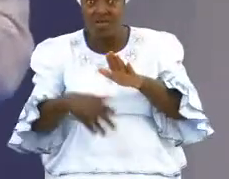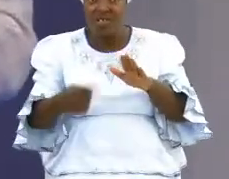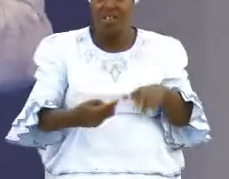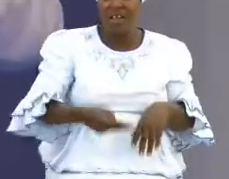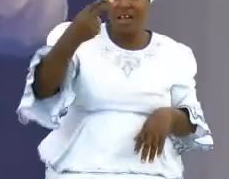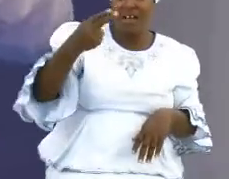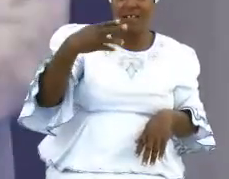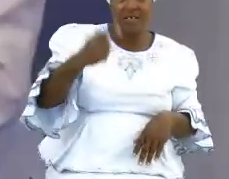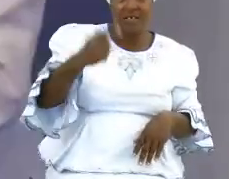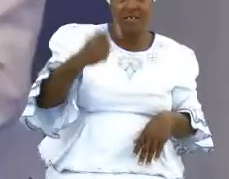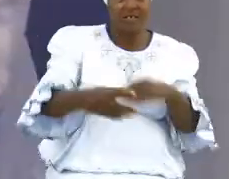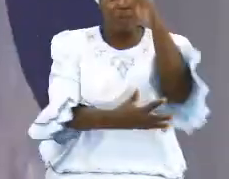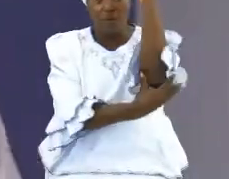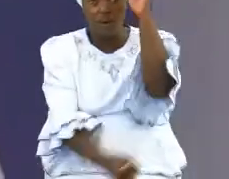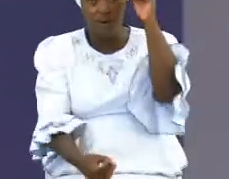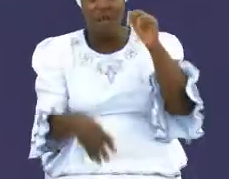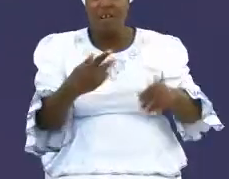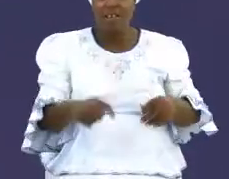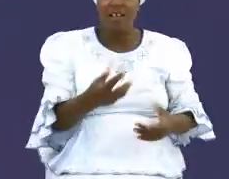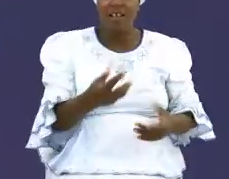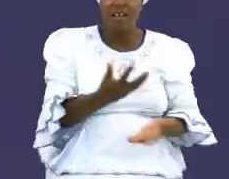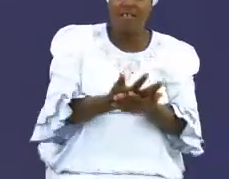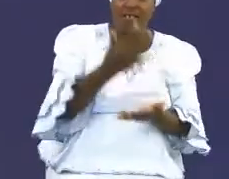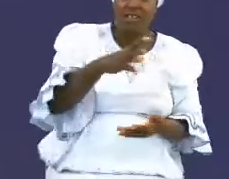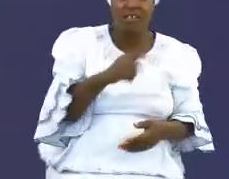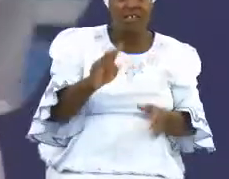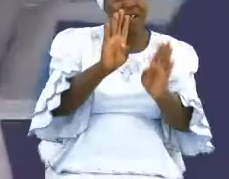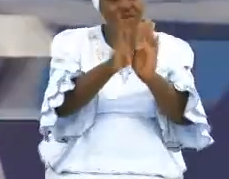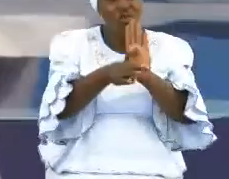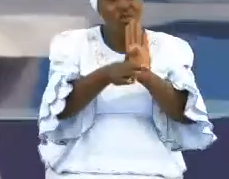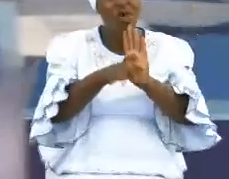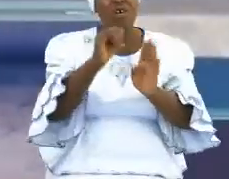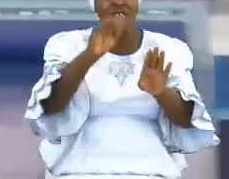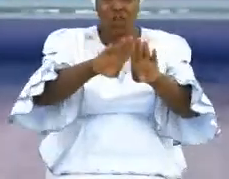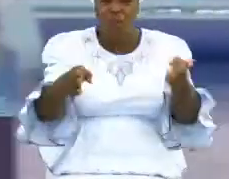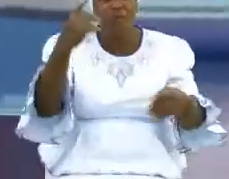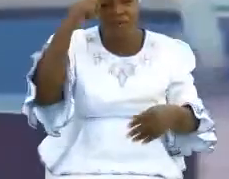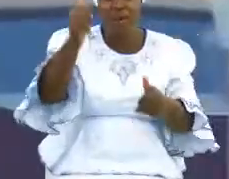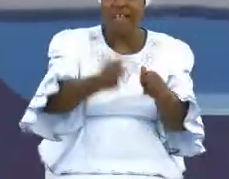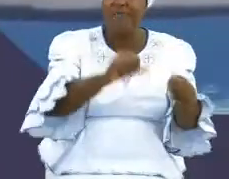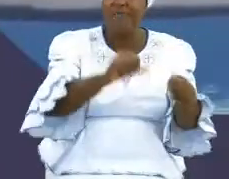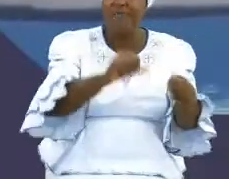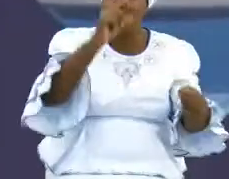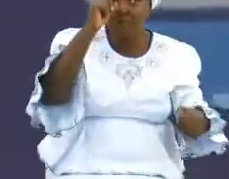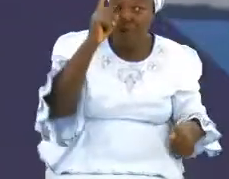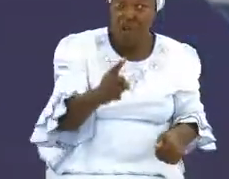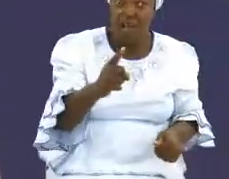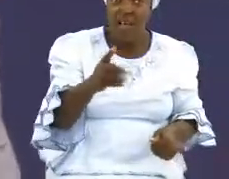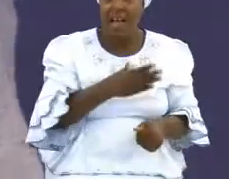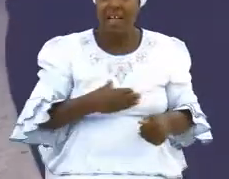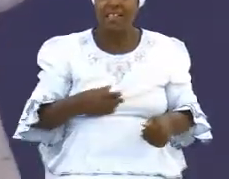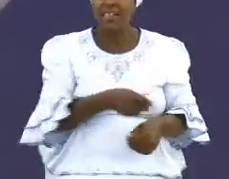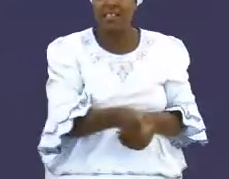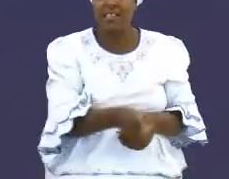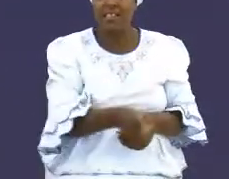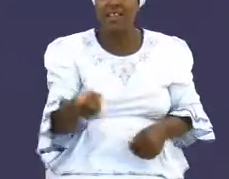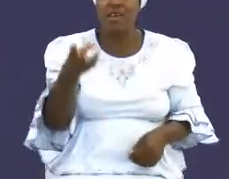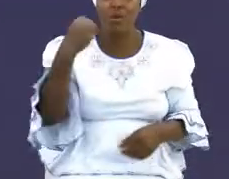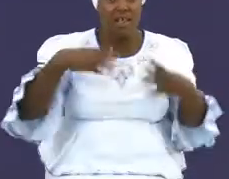the poor, the rich, the door is open for everyone, and they were